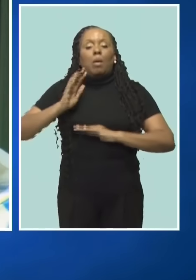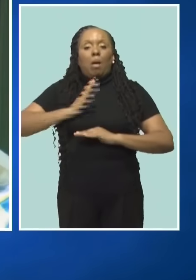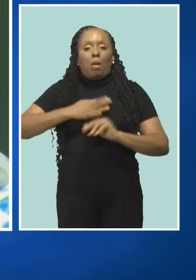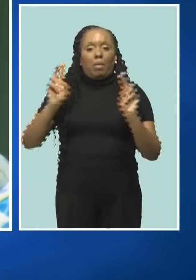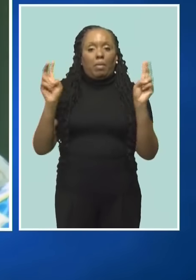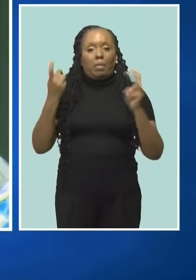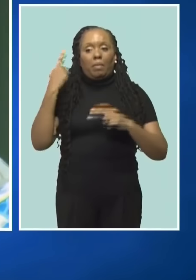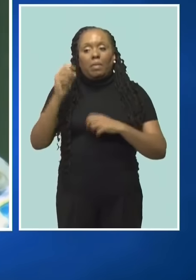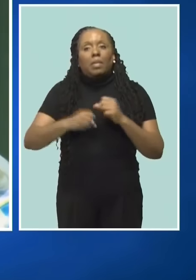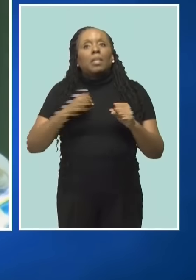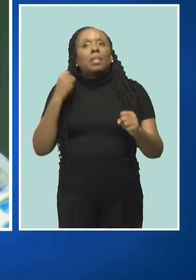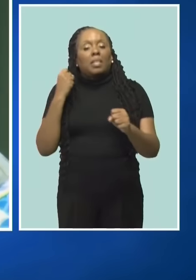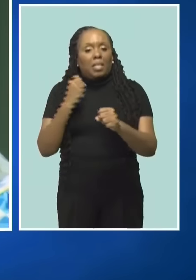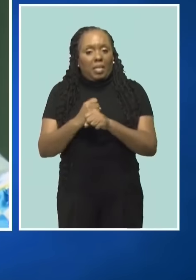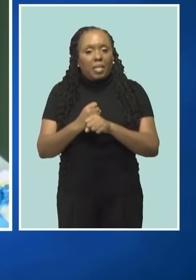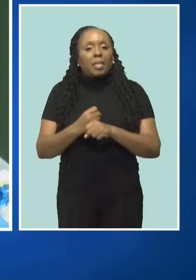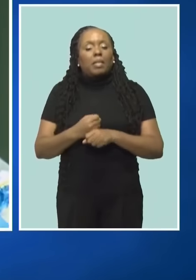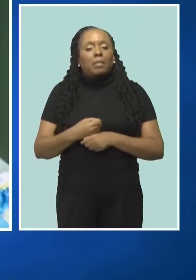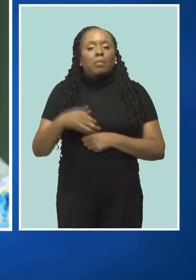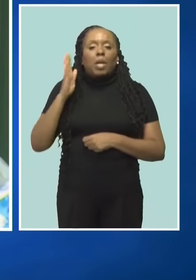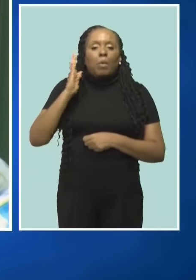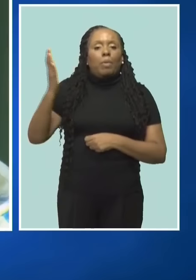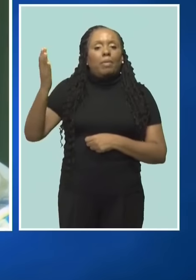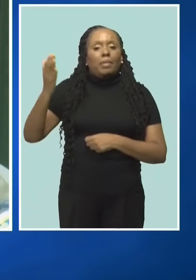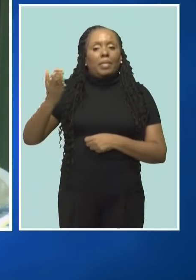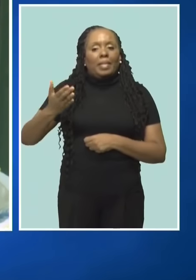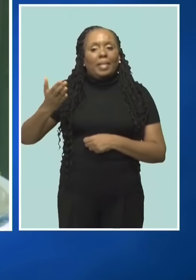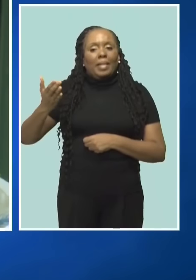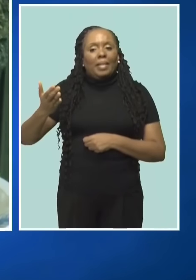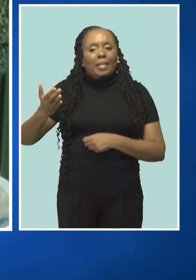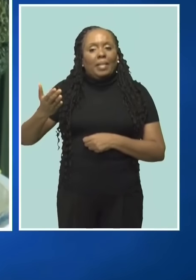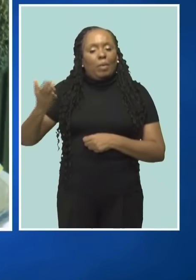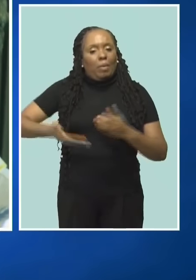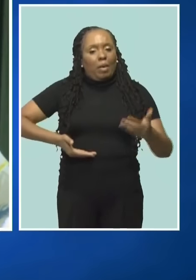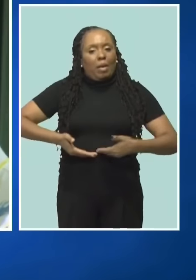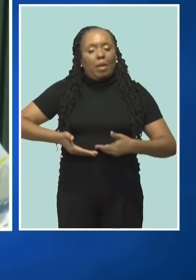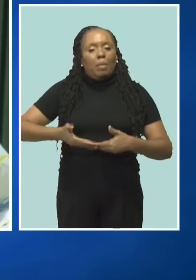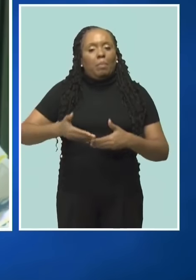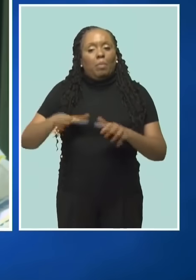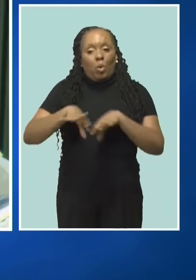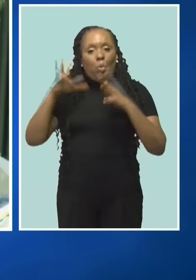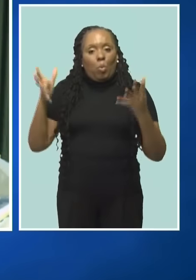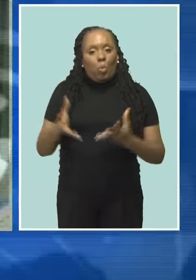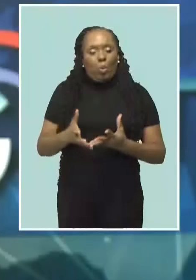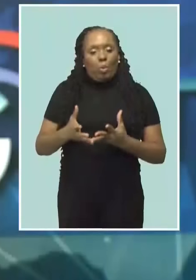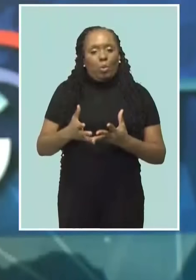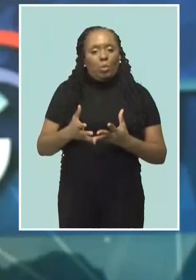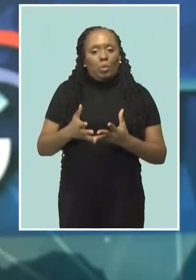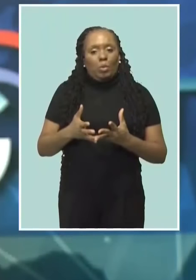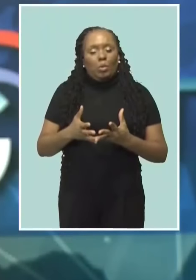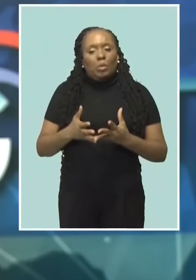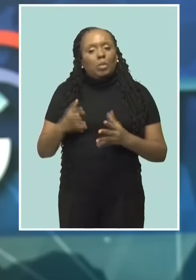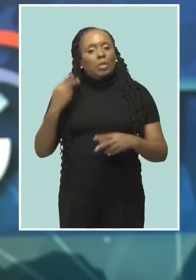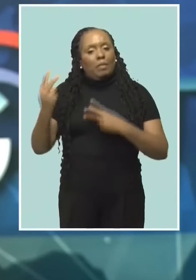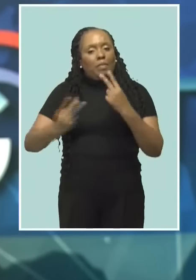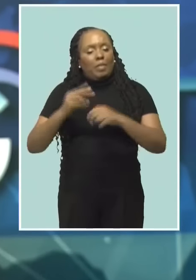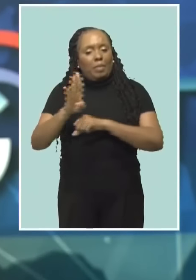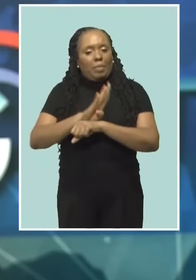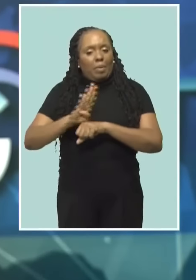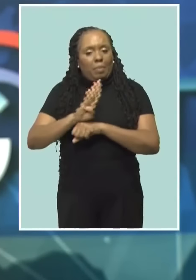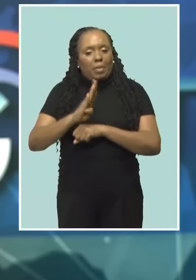year ahead, a year in which we will invite the world to join us in regathering. World Travel